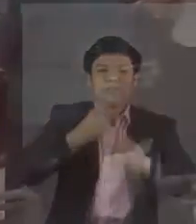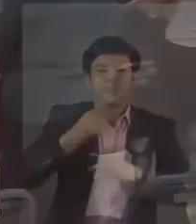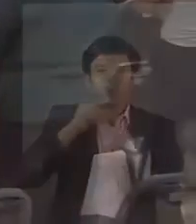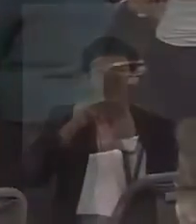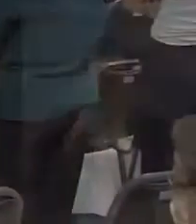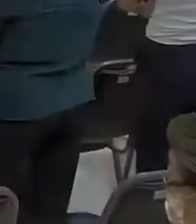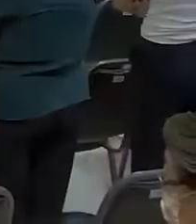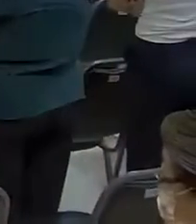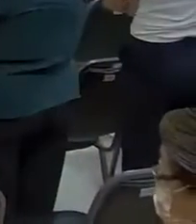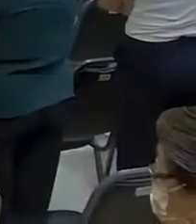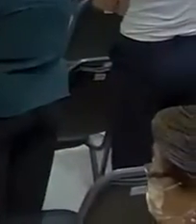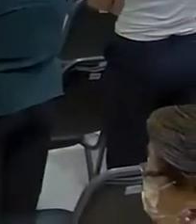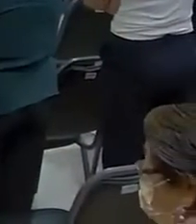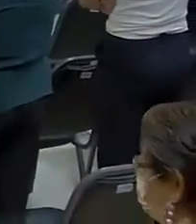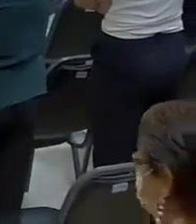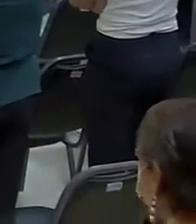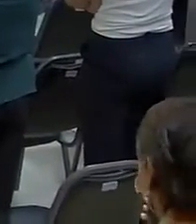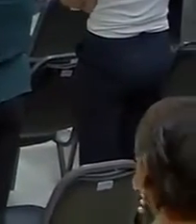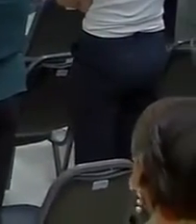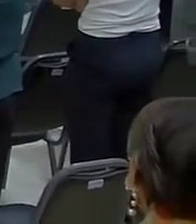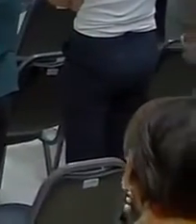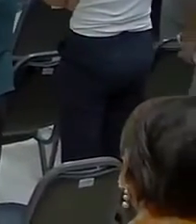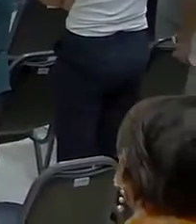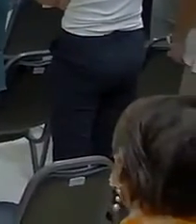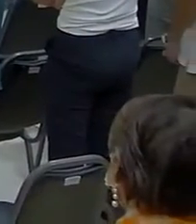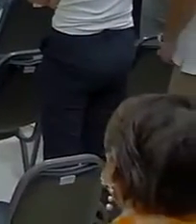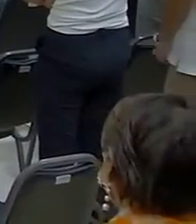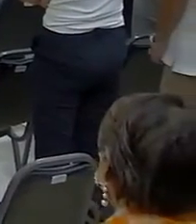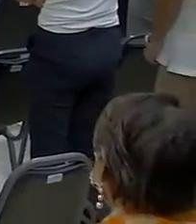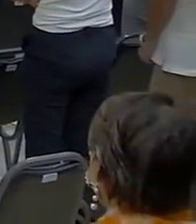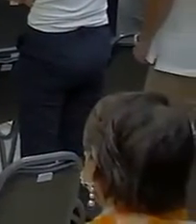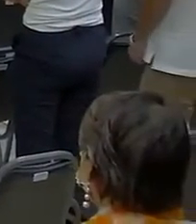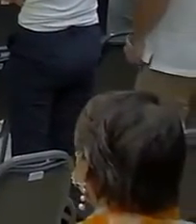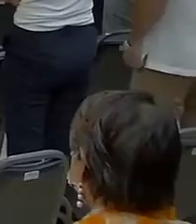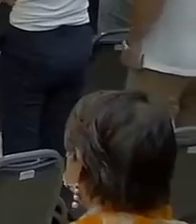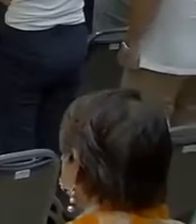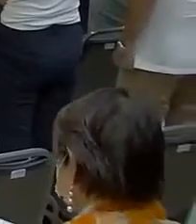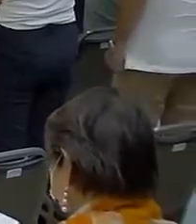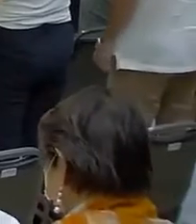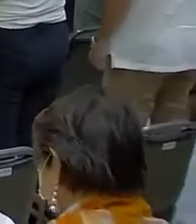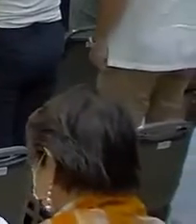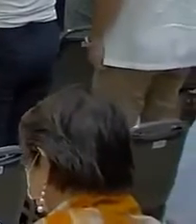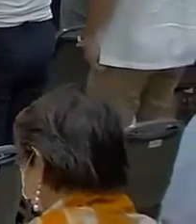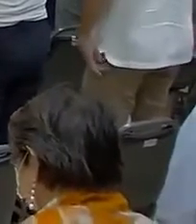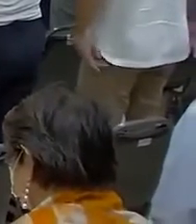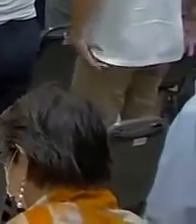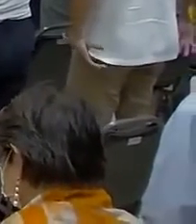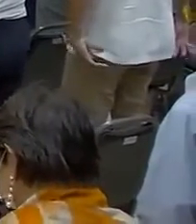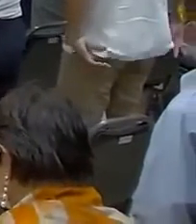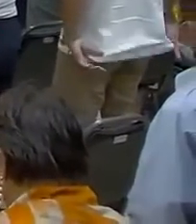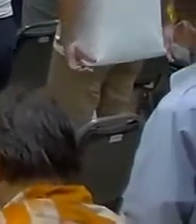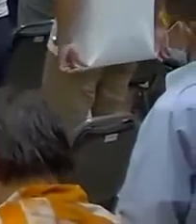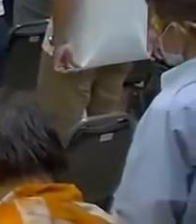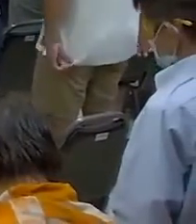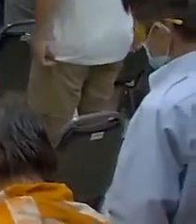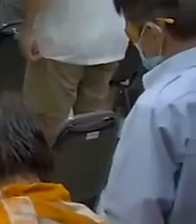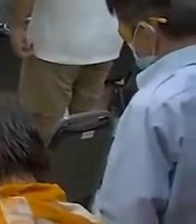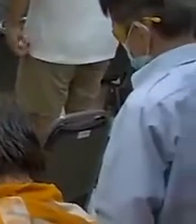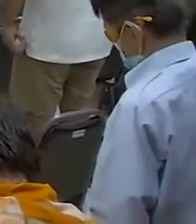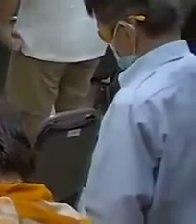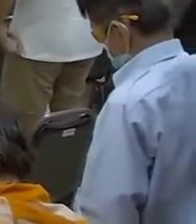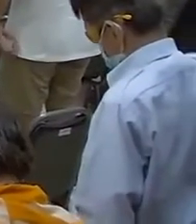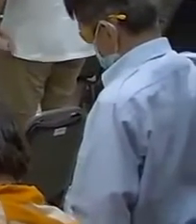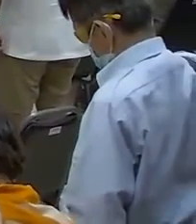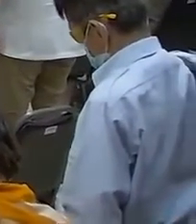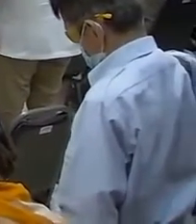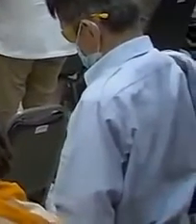whose words made the hearers beg that no further messages be spoken to them, for they could not endure